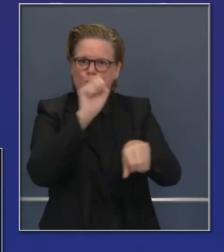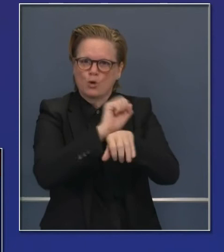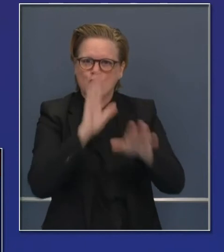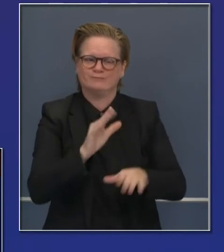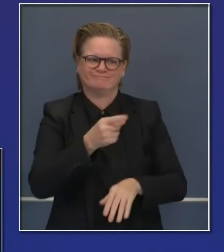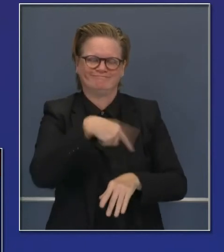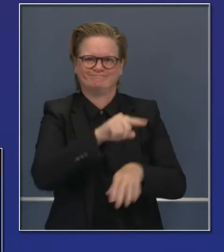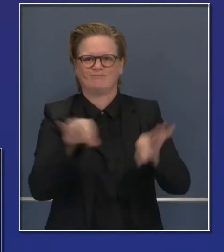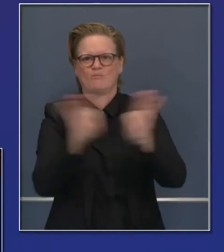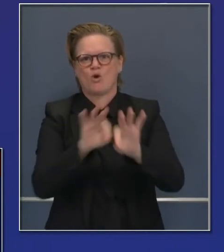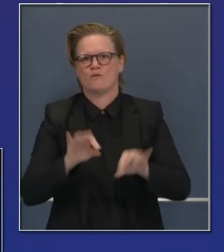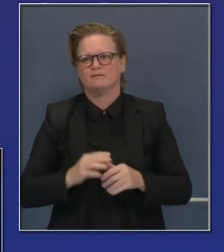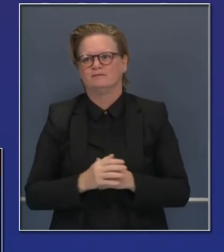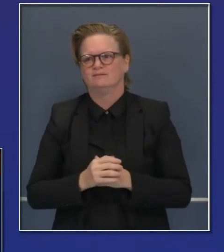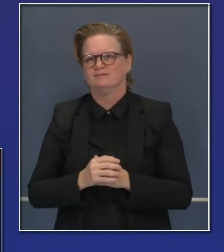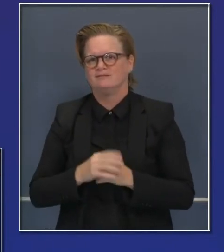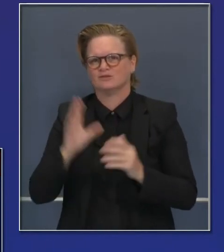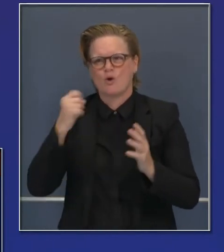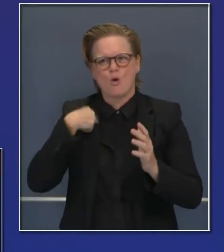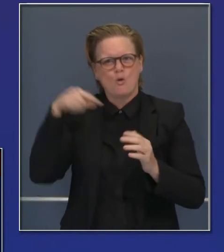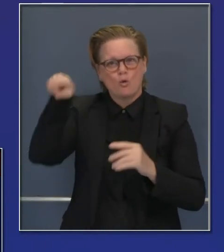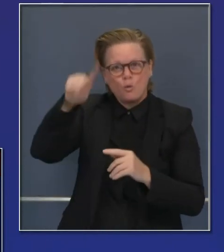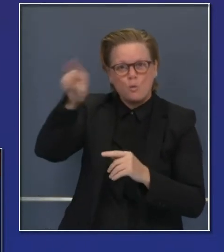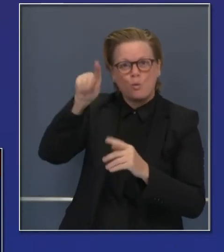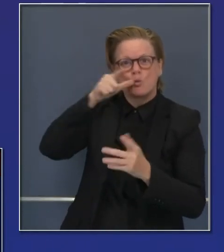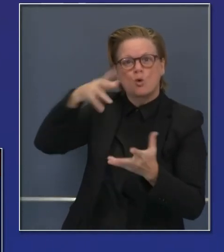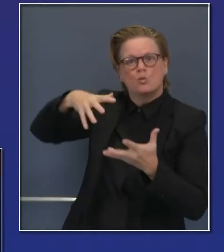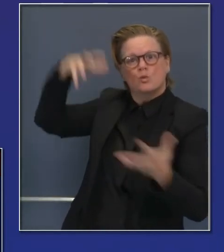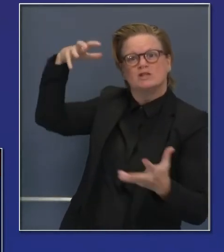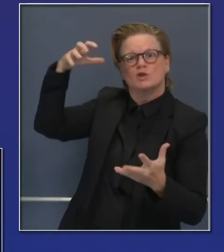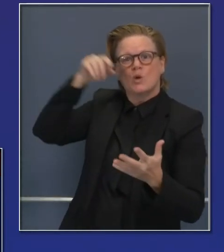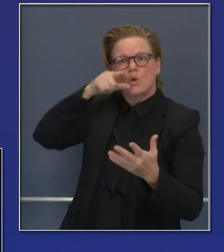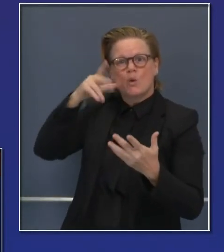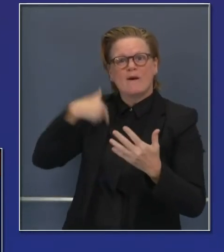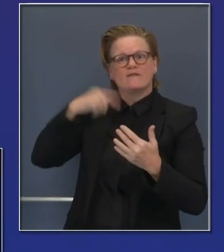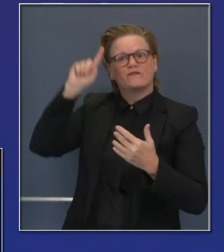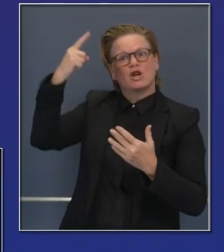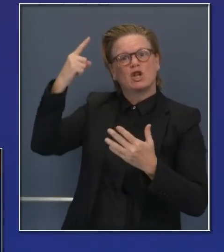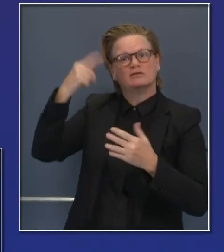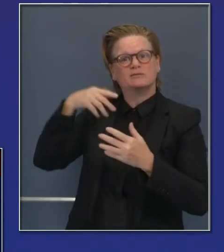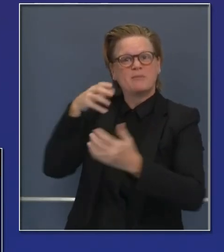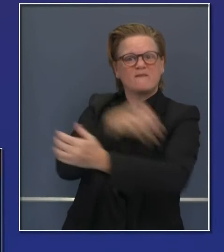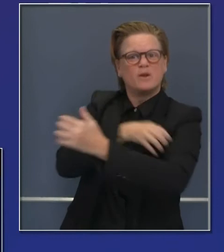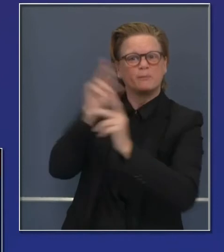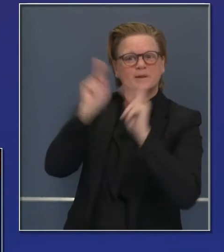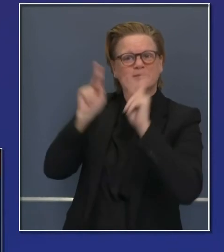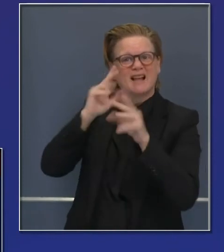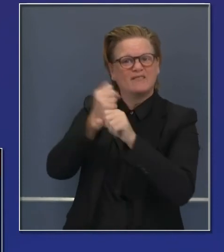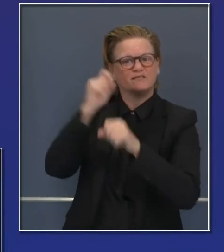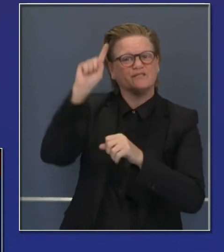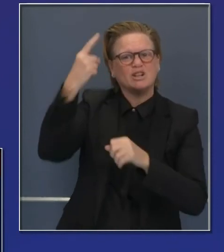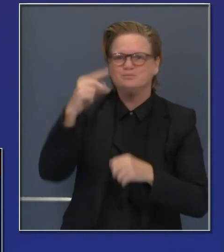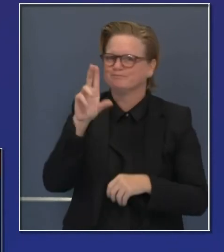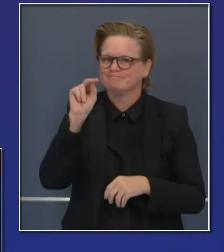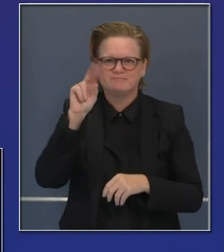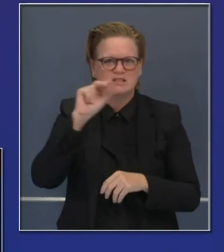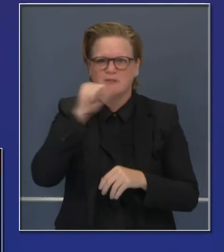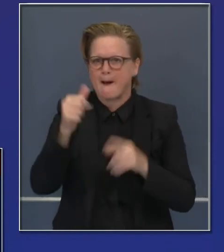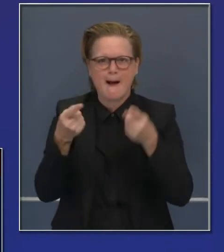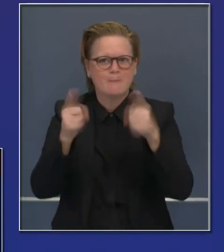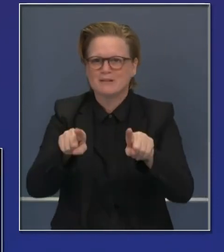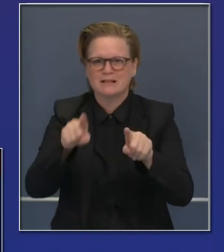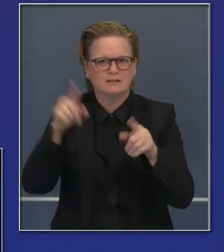have resources or they have relationships that will allow them to do it, we also will be monitoring that very, very closely. We